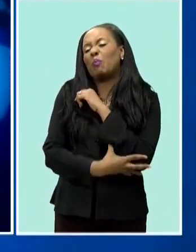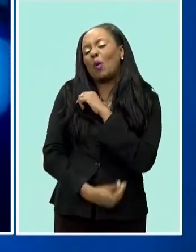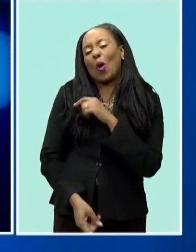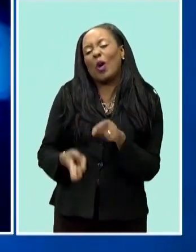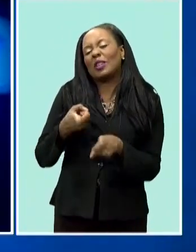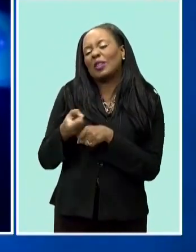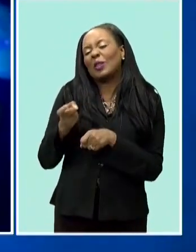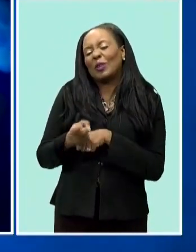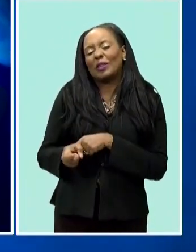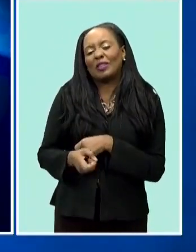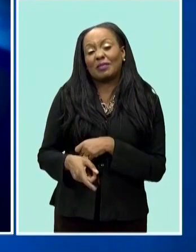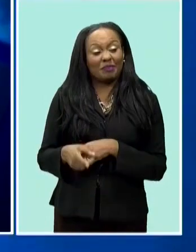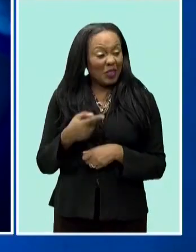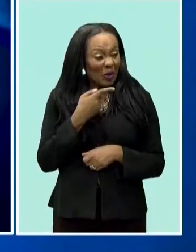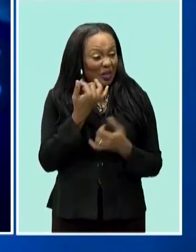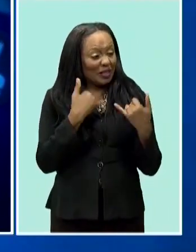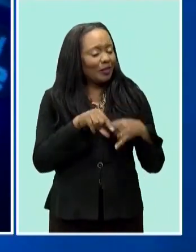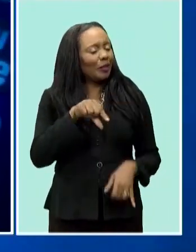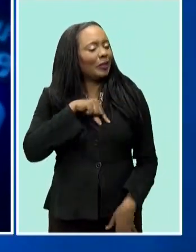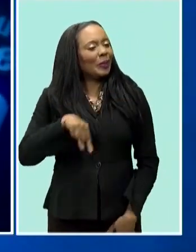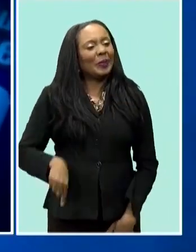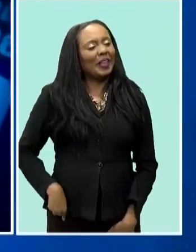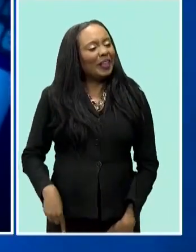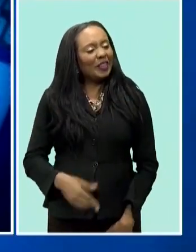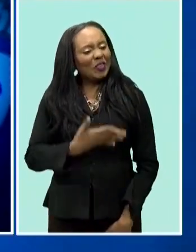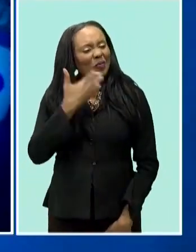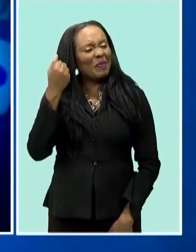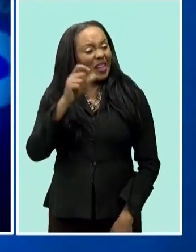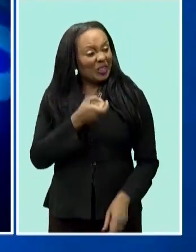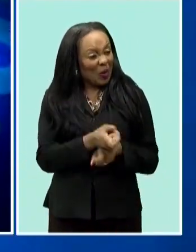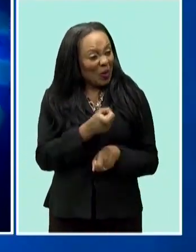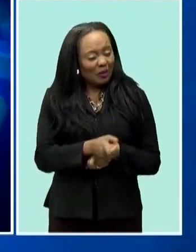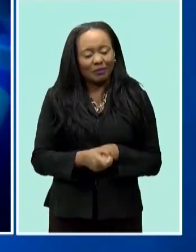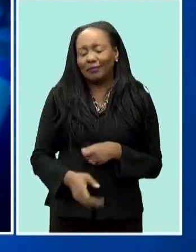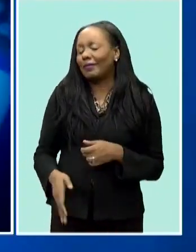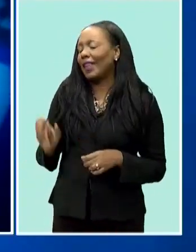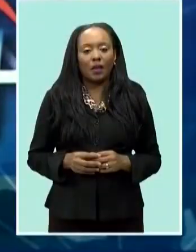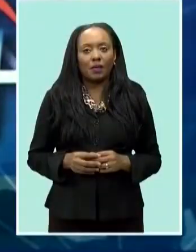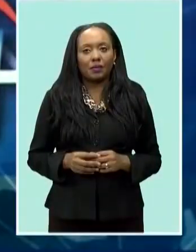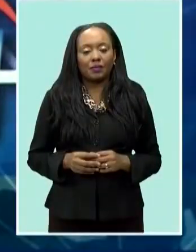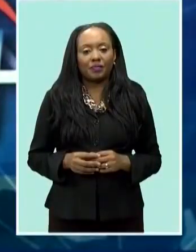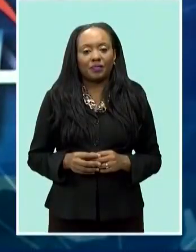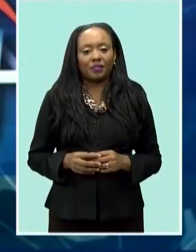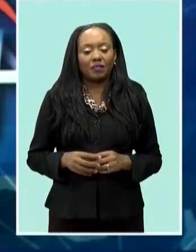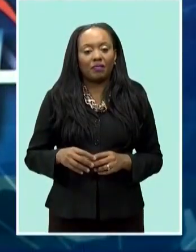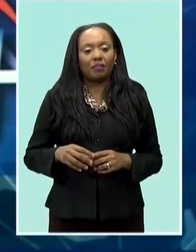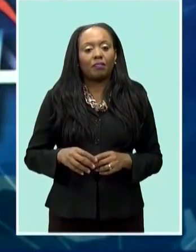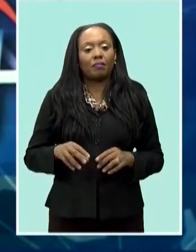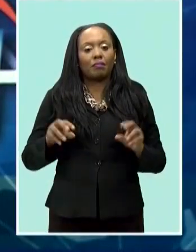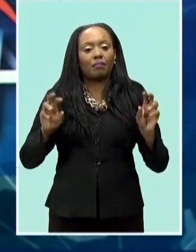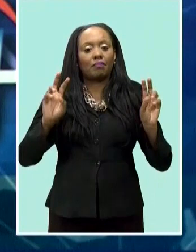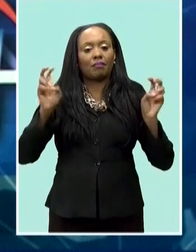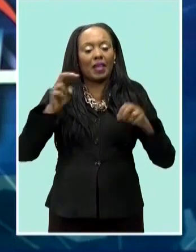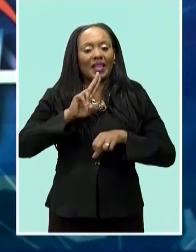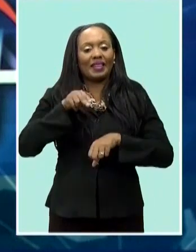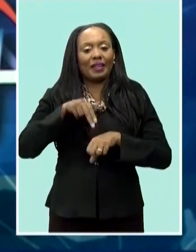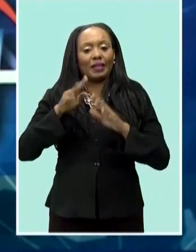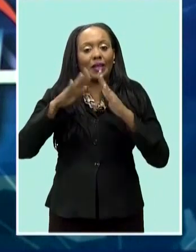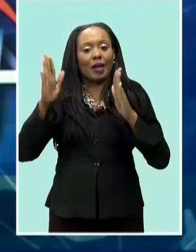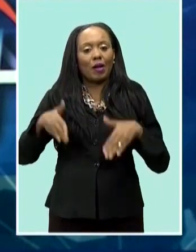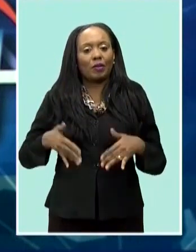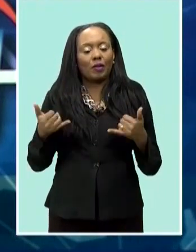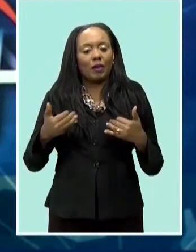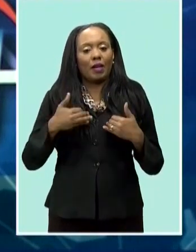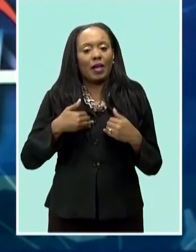you are still the queen. No. You are still the queen. Fail. Thank you so much, Ryan. Nation House now bears the name of its